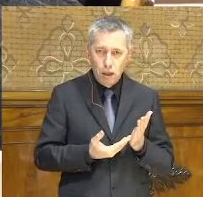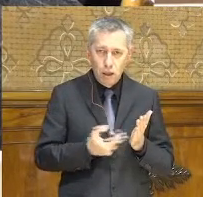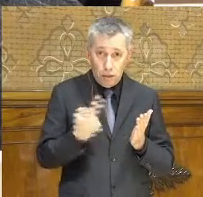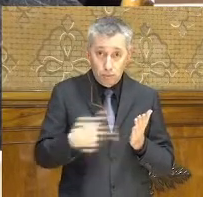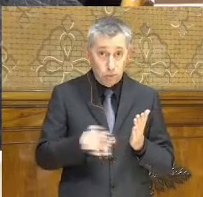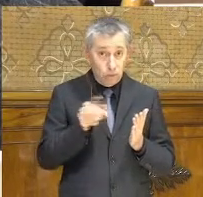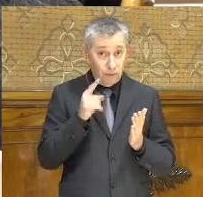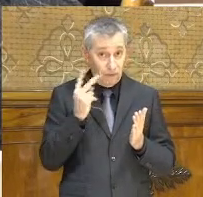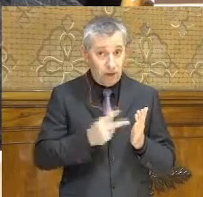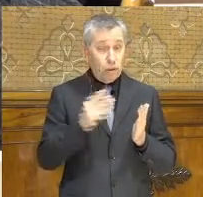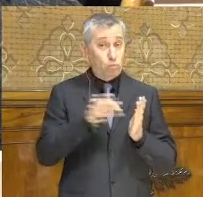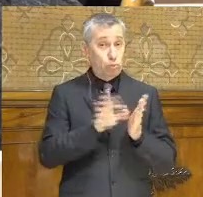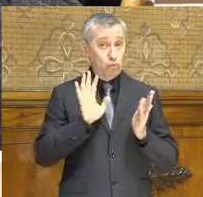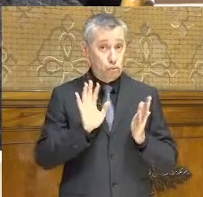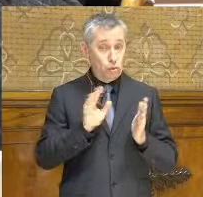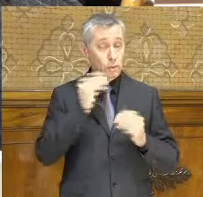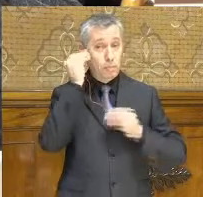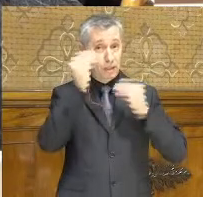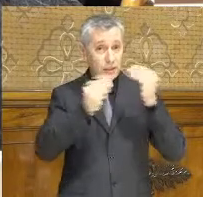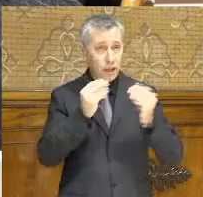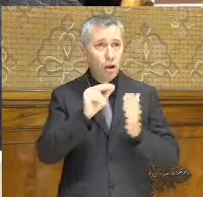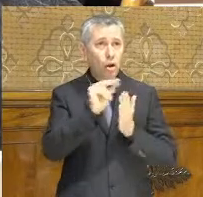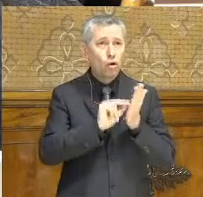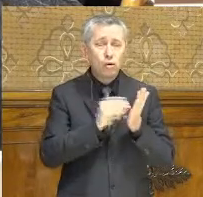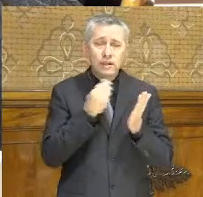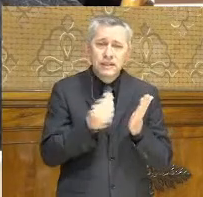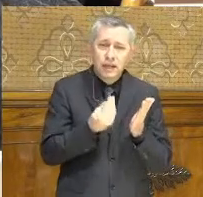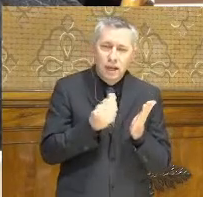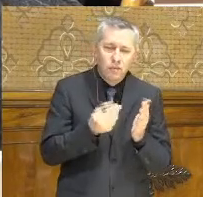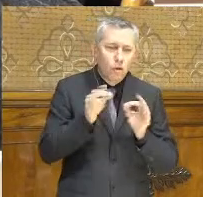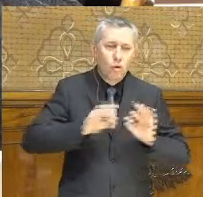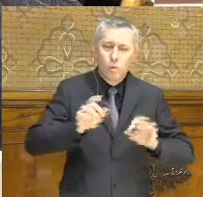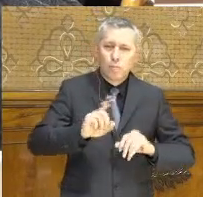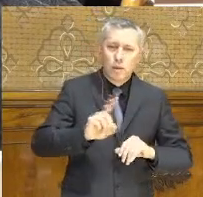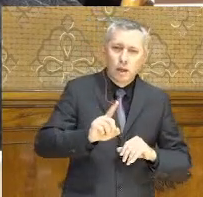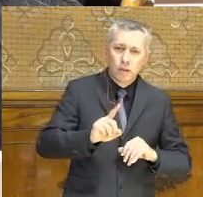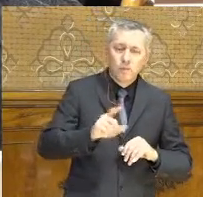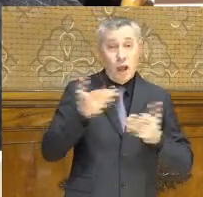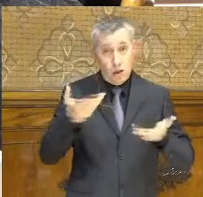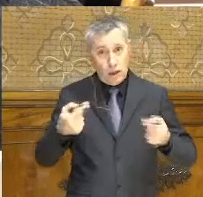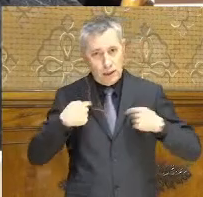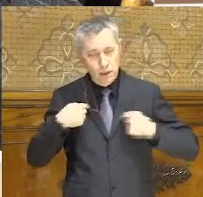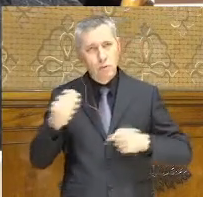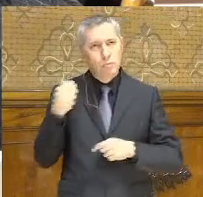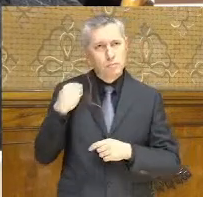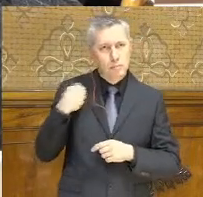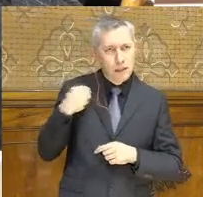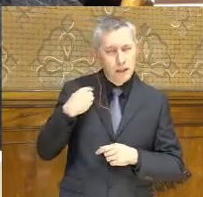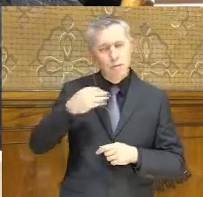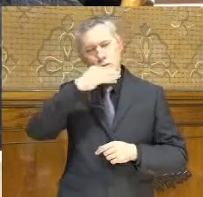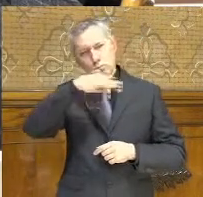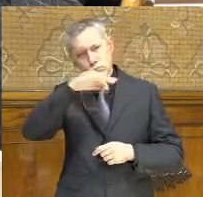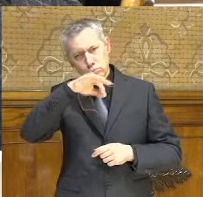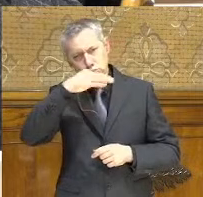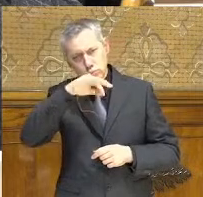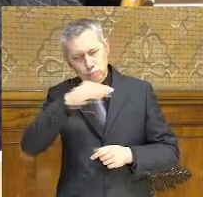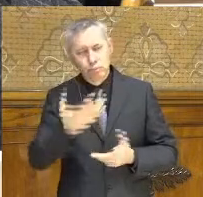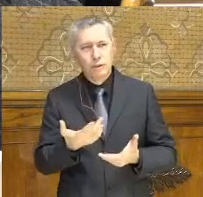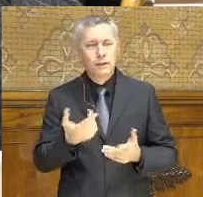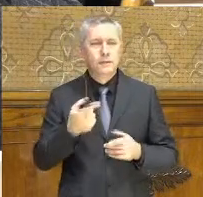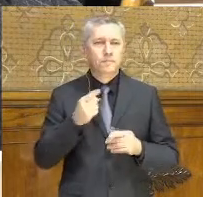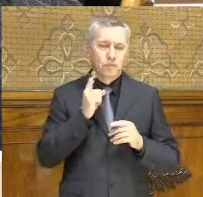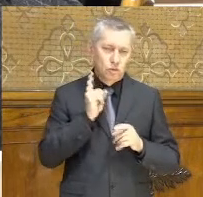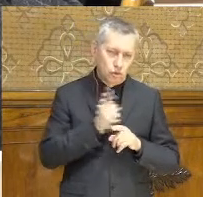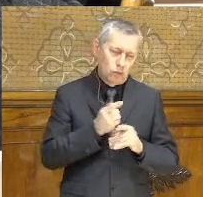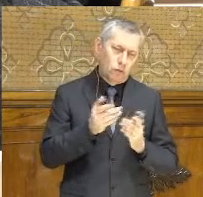as a concept and how to write it? When I started thinking about that, and I've got pages and pages and pages on that, which I have to